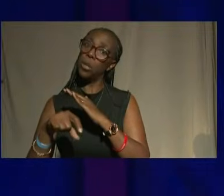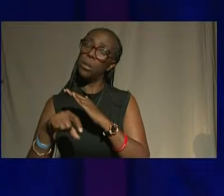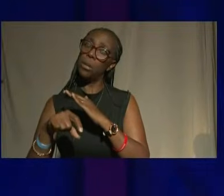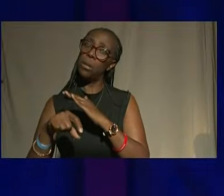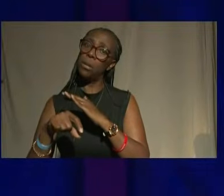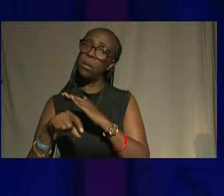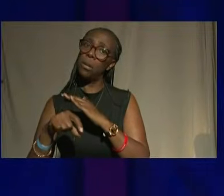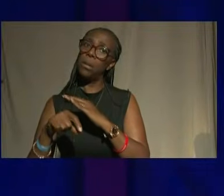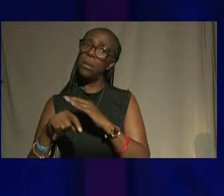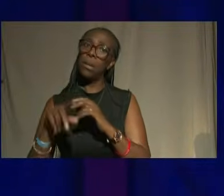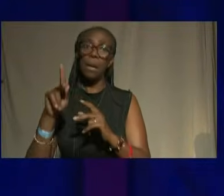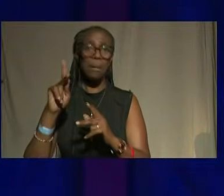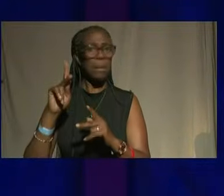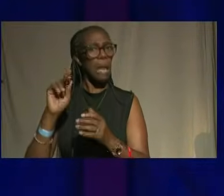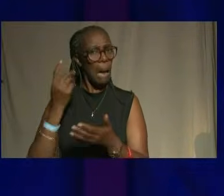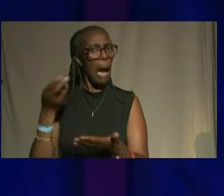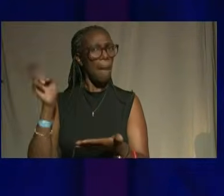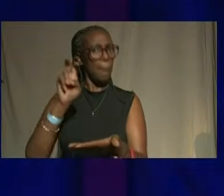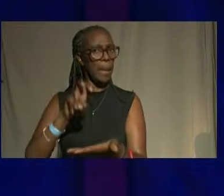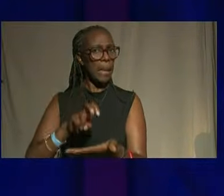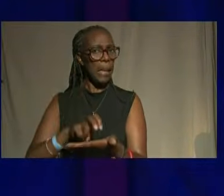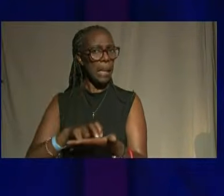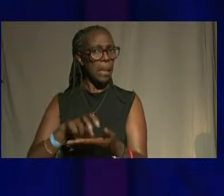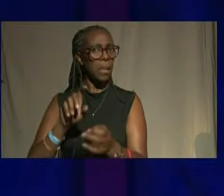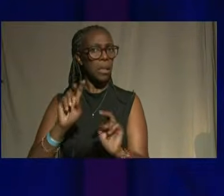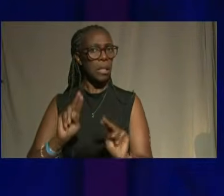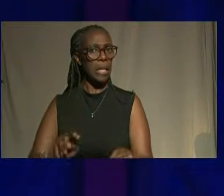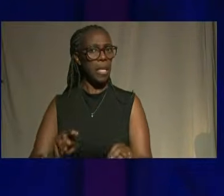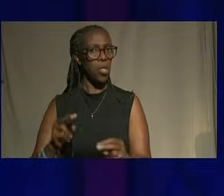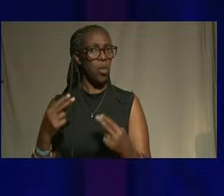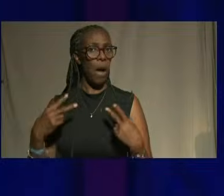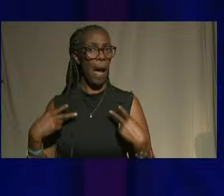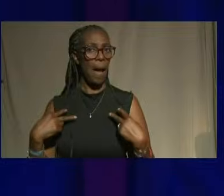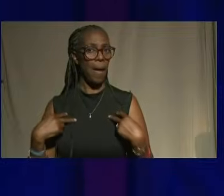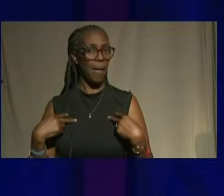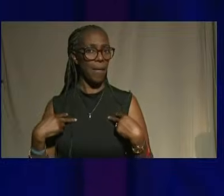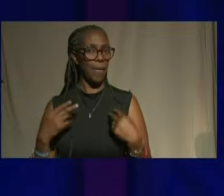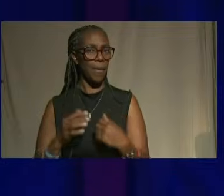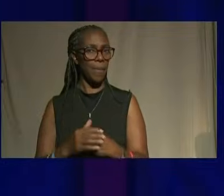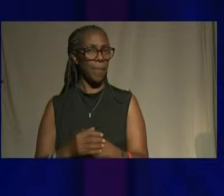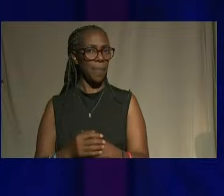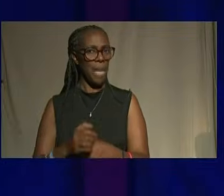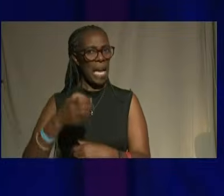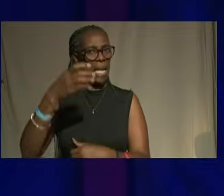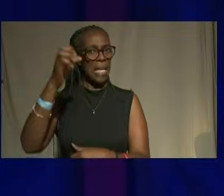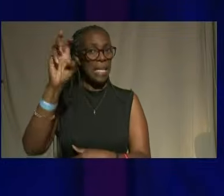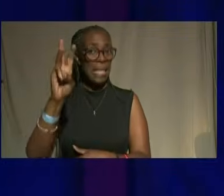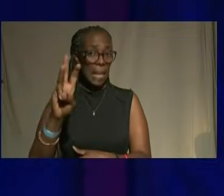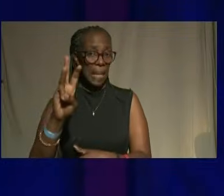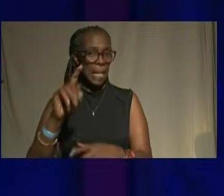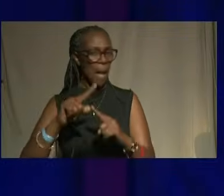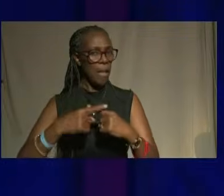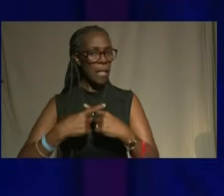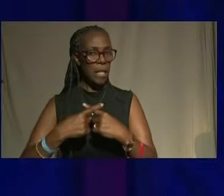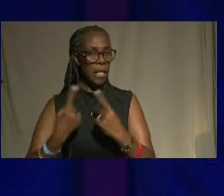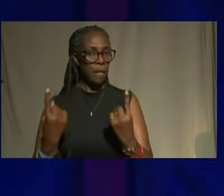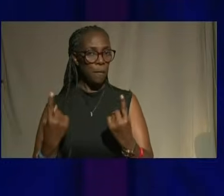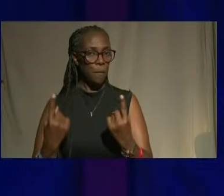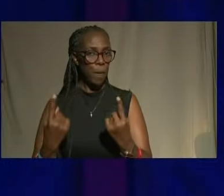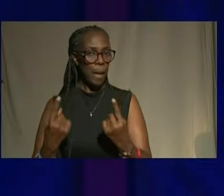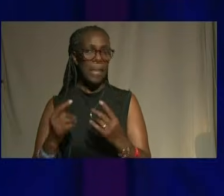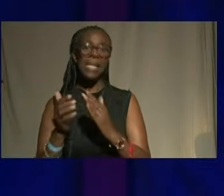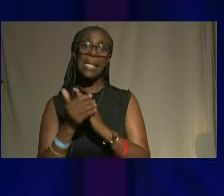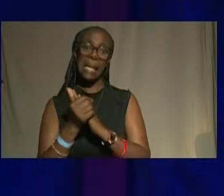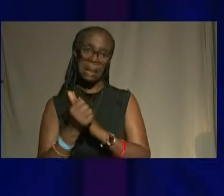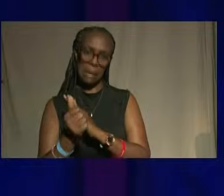have. There were at least 6 different skill sets that that applicant